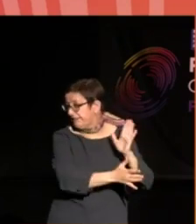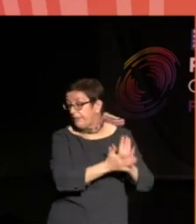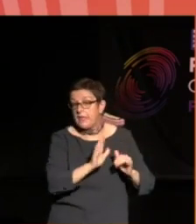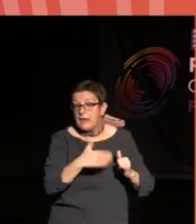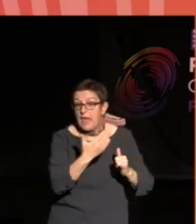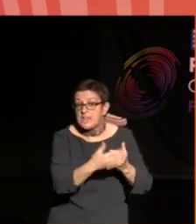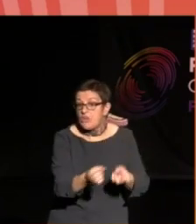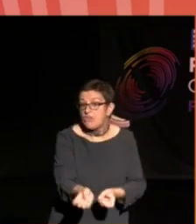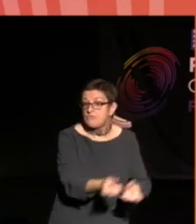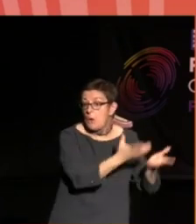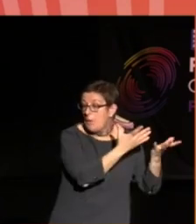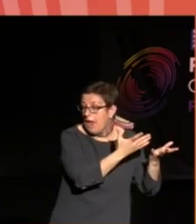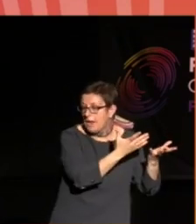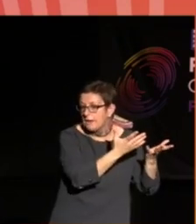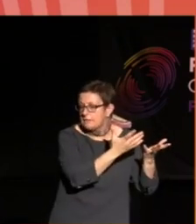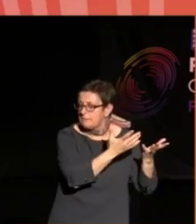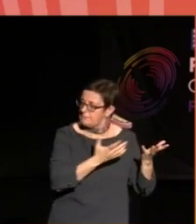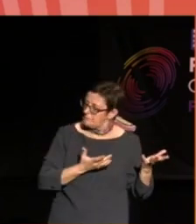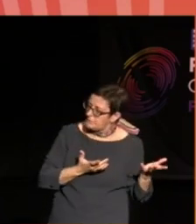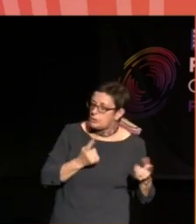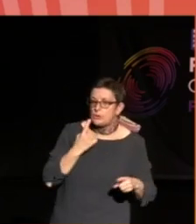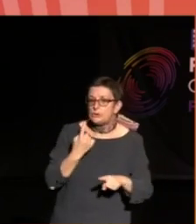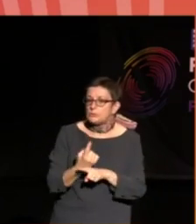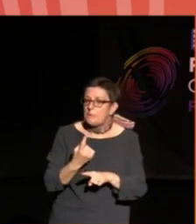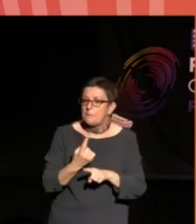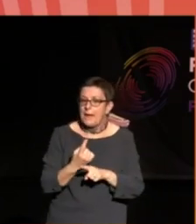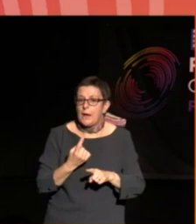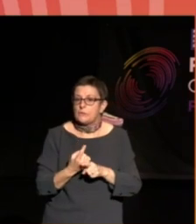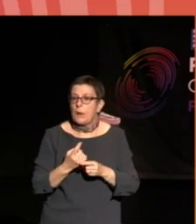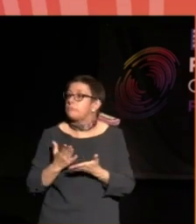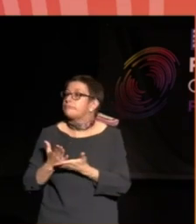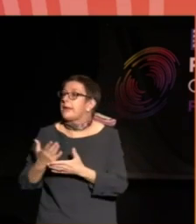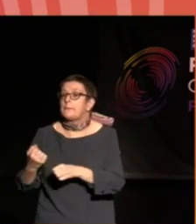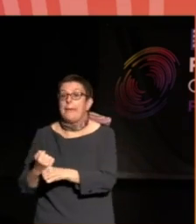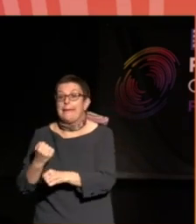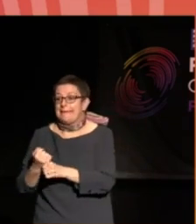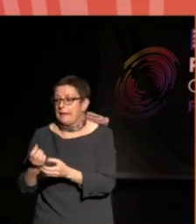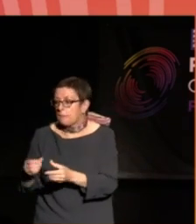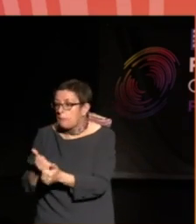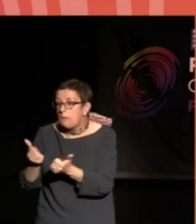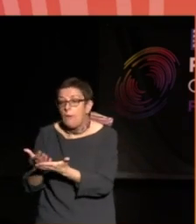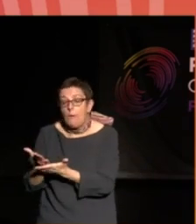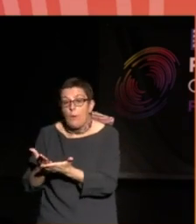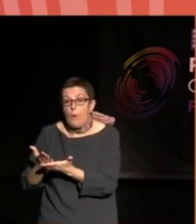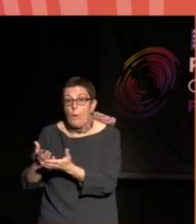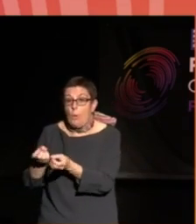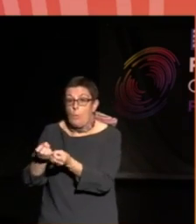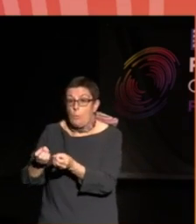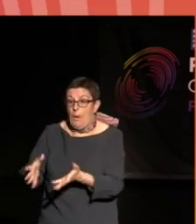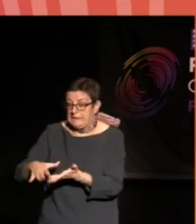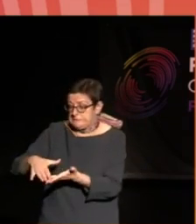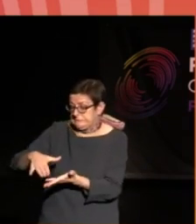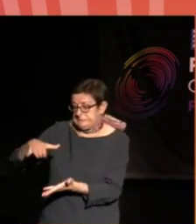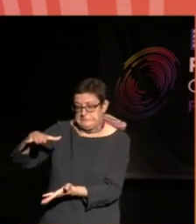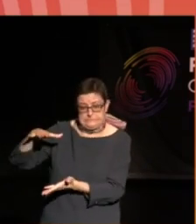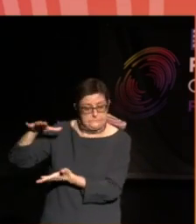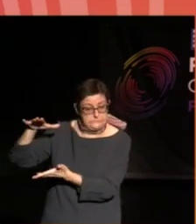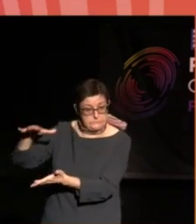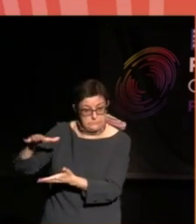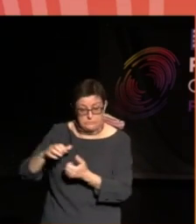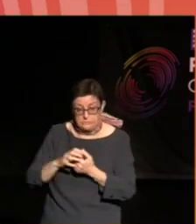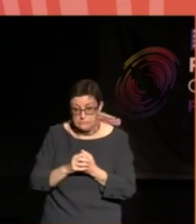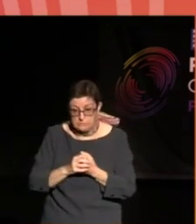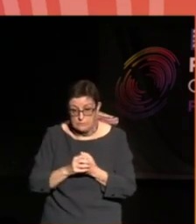That you talk about the waste in bread making. Every 7 years or so, entire office